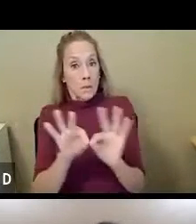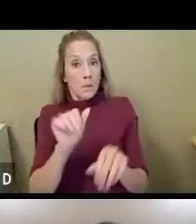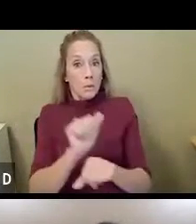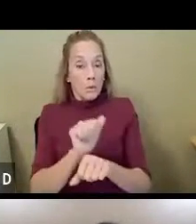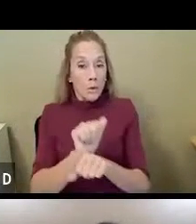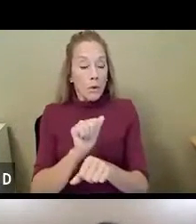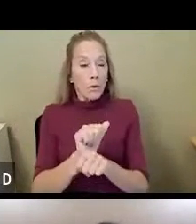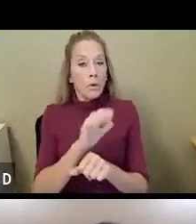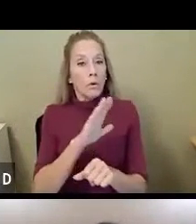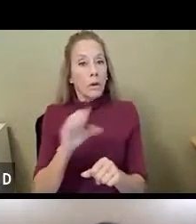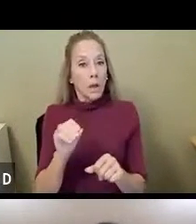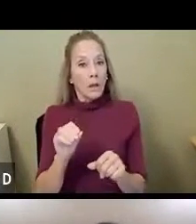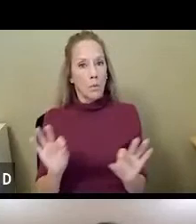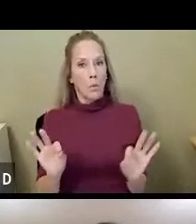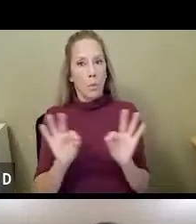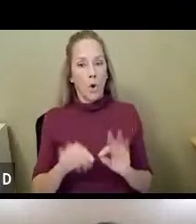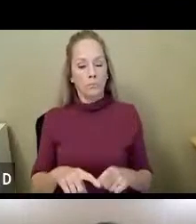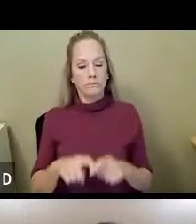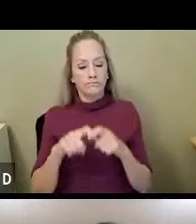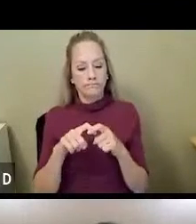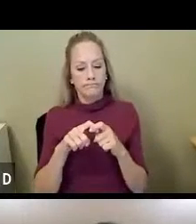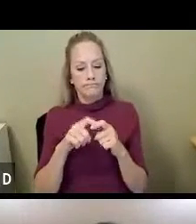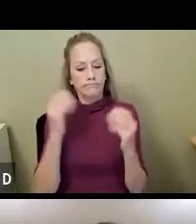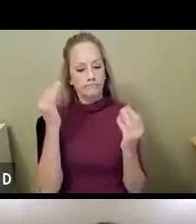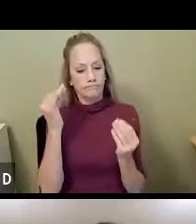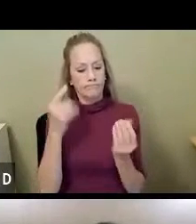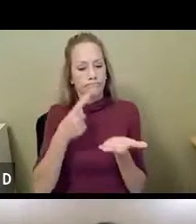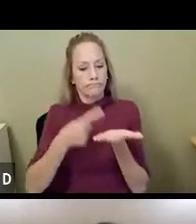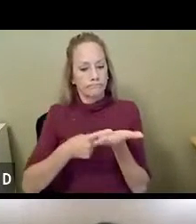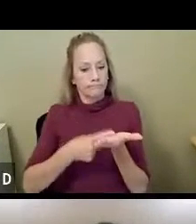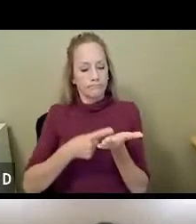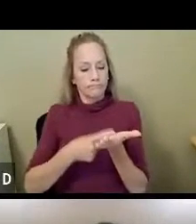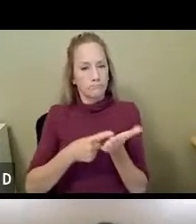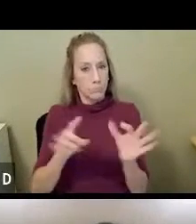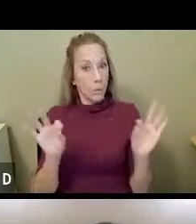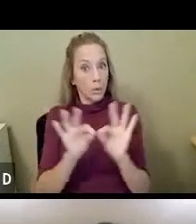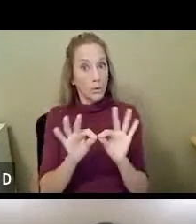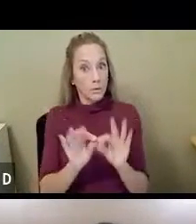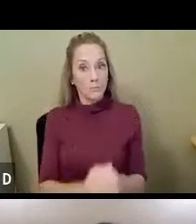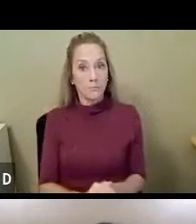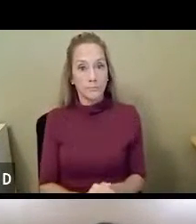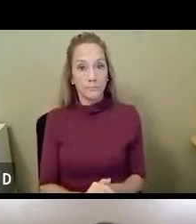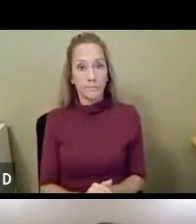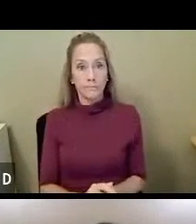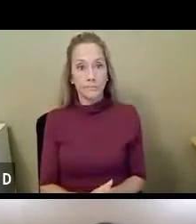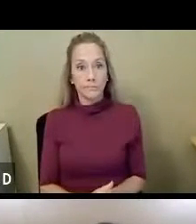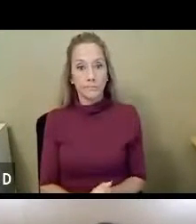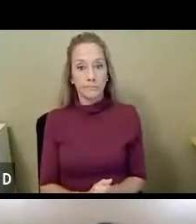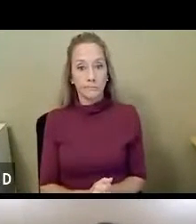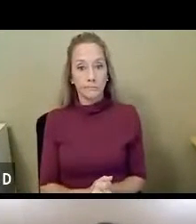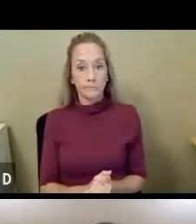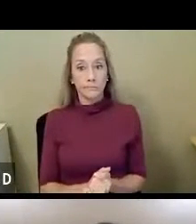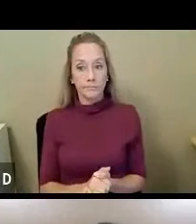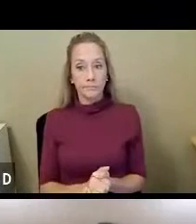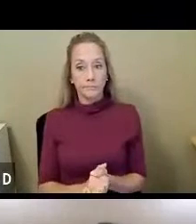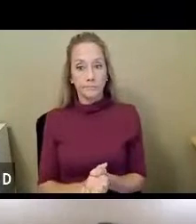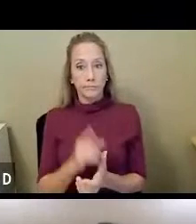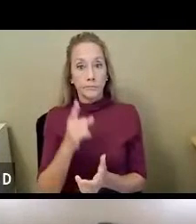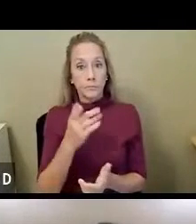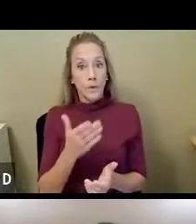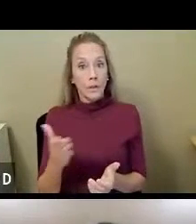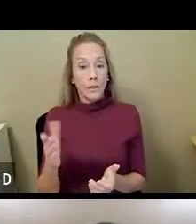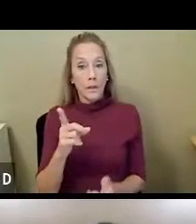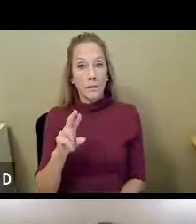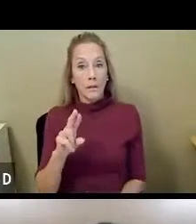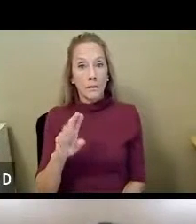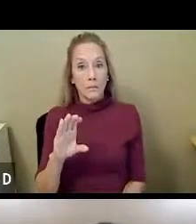thoughtful pause here a little bit and some discussion is important. And so one thing I'll say is, Dr. Buchanan, there